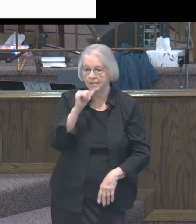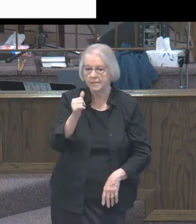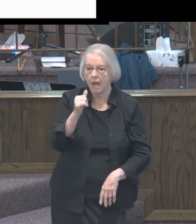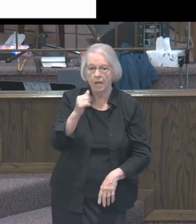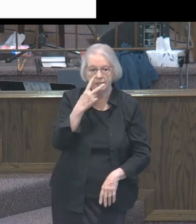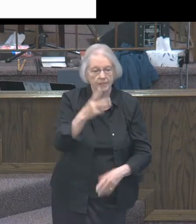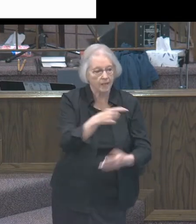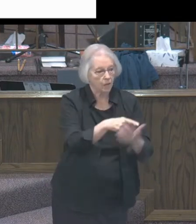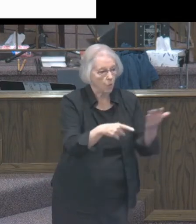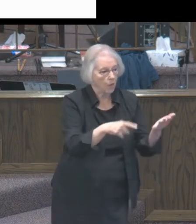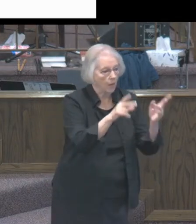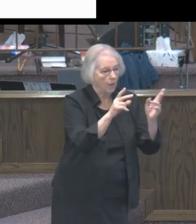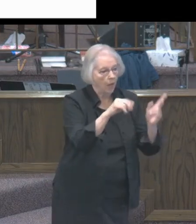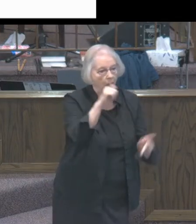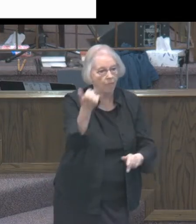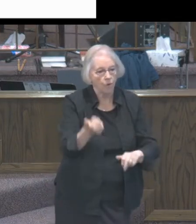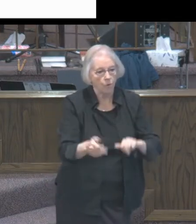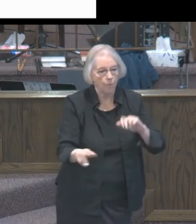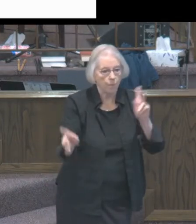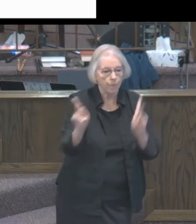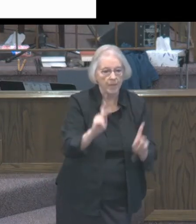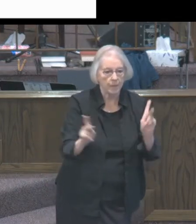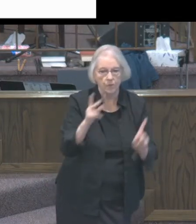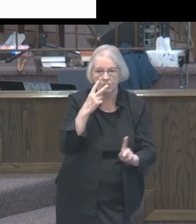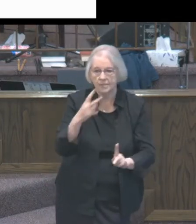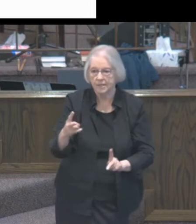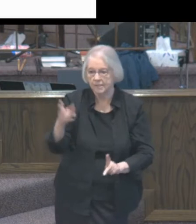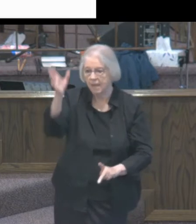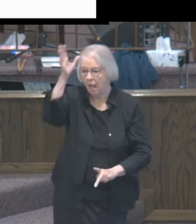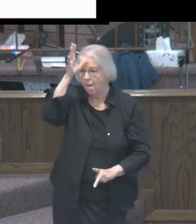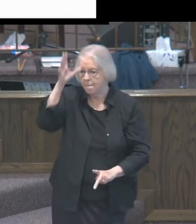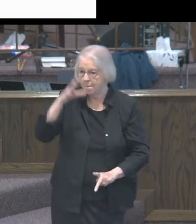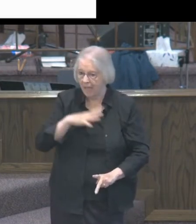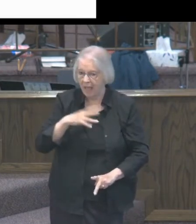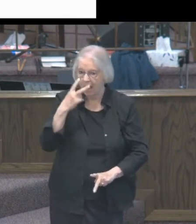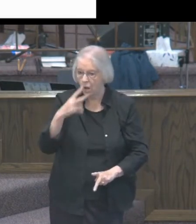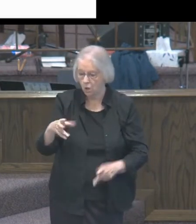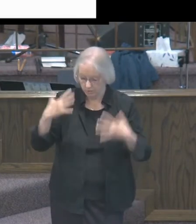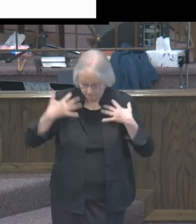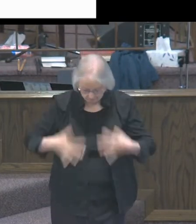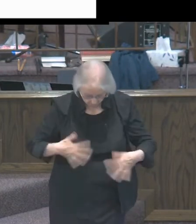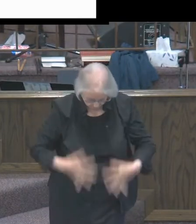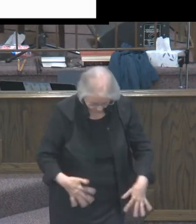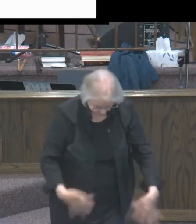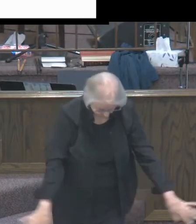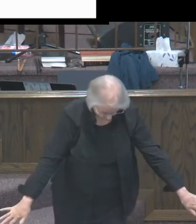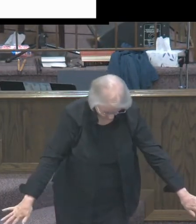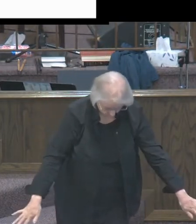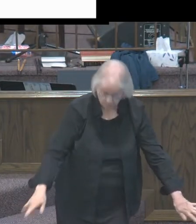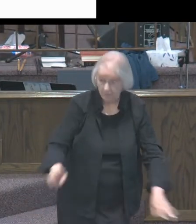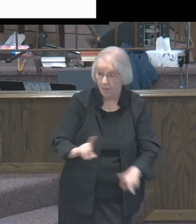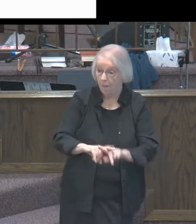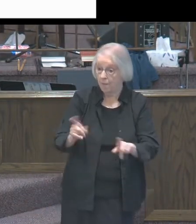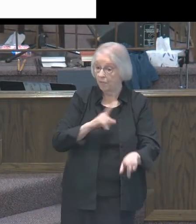sees. But man, for man looks at" what? "The outward appearance, but the Lord looks at the heart." We worry